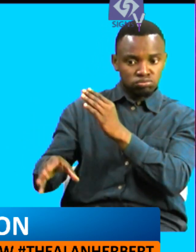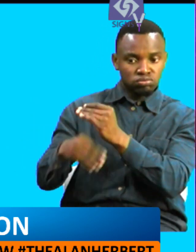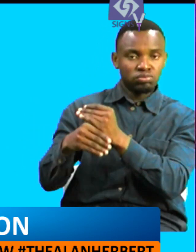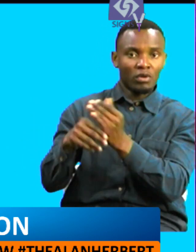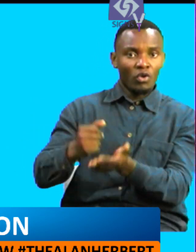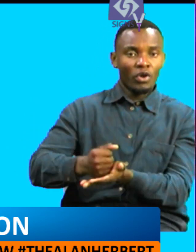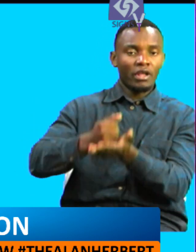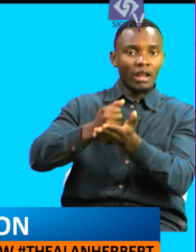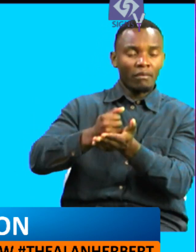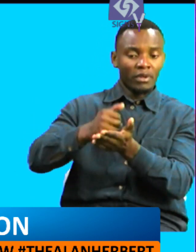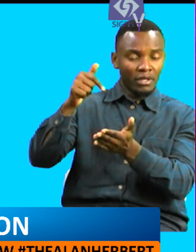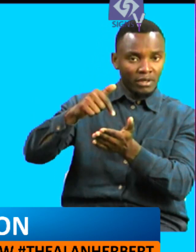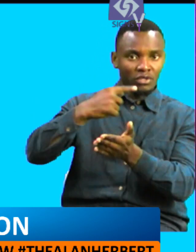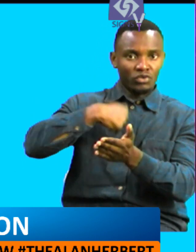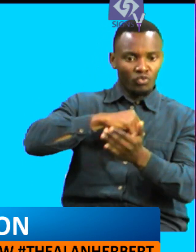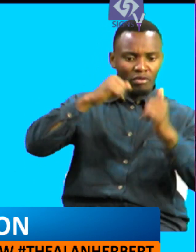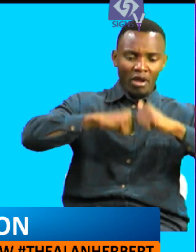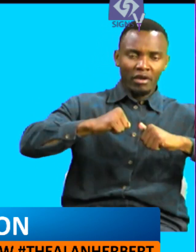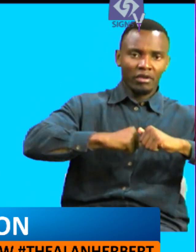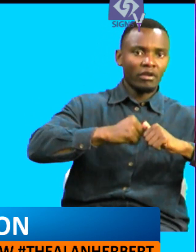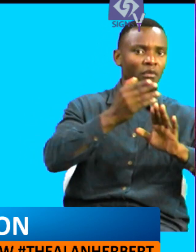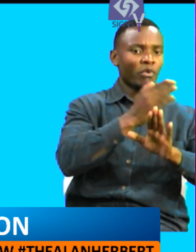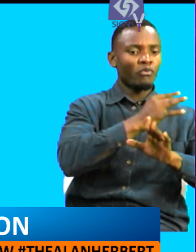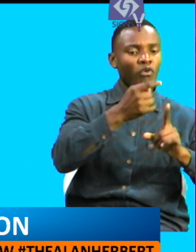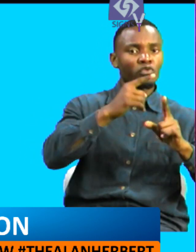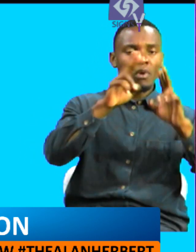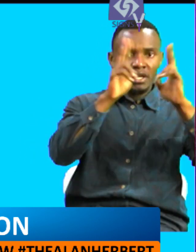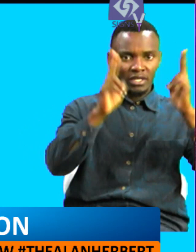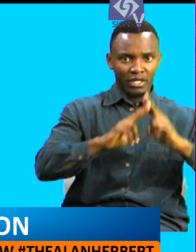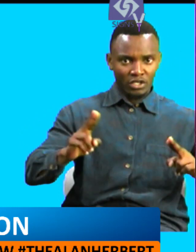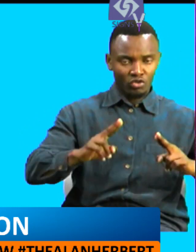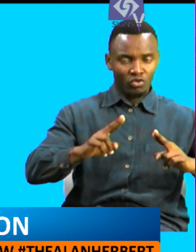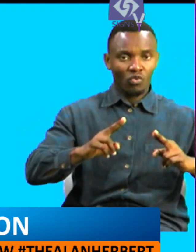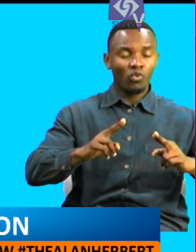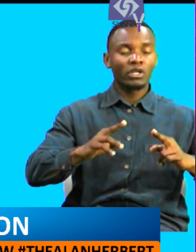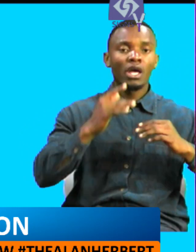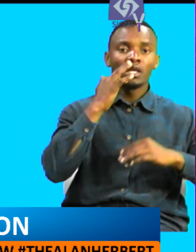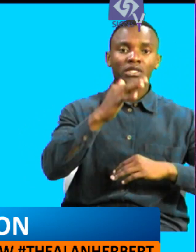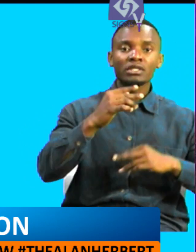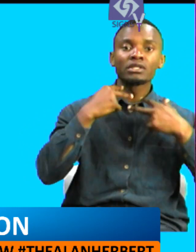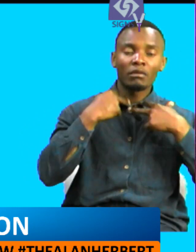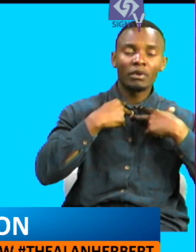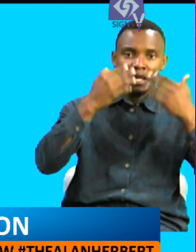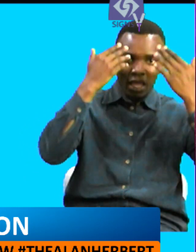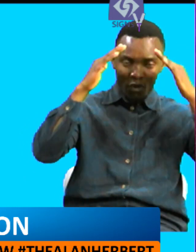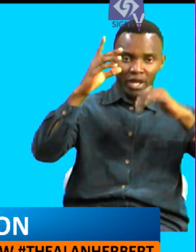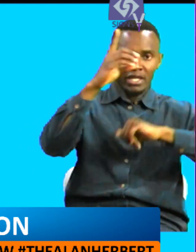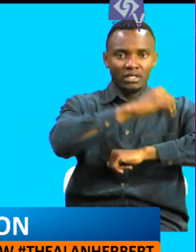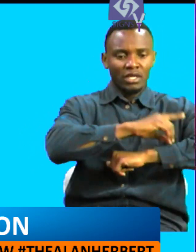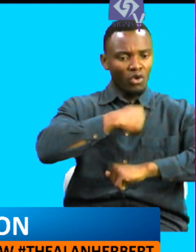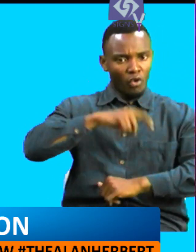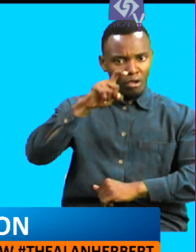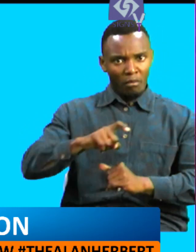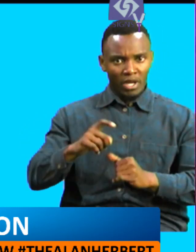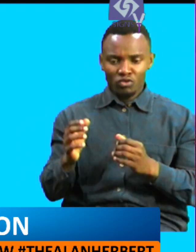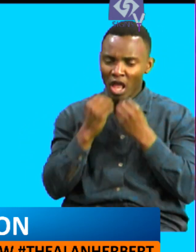we agreed as a call to action from the International Stammering Awareness Day, that we must